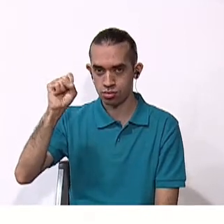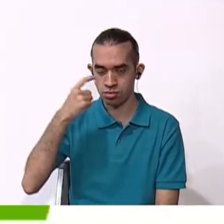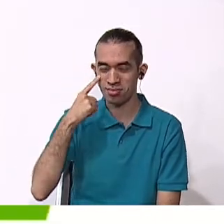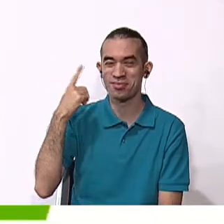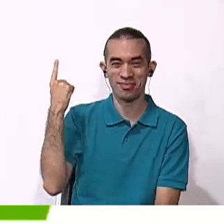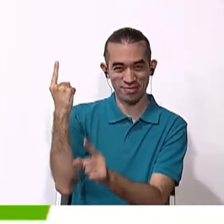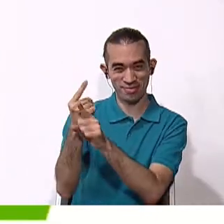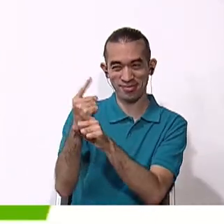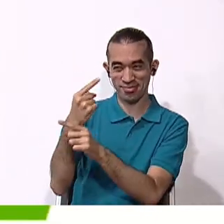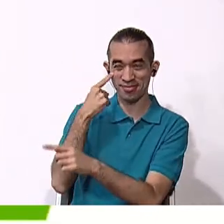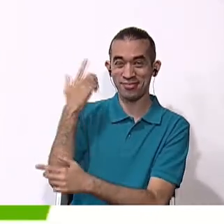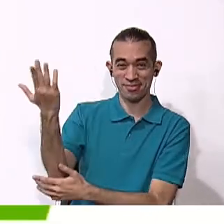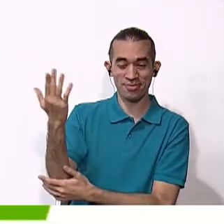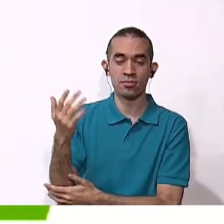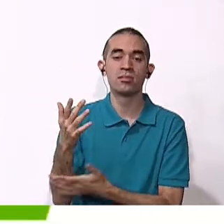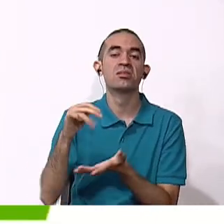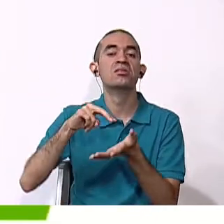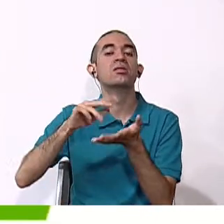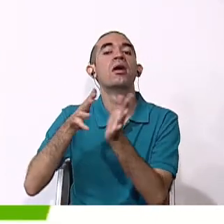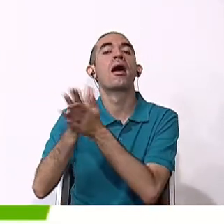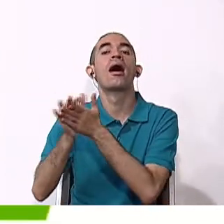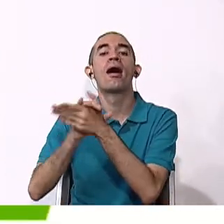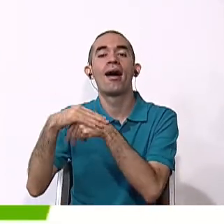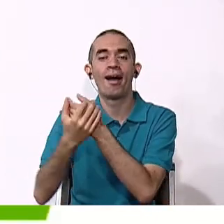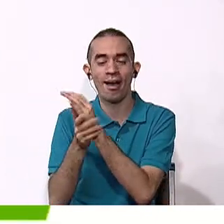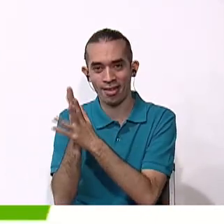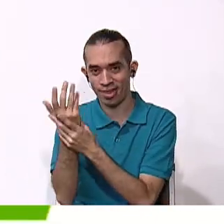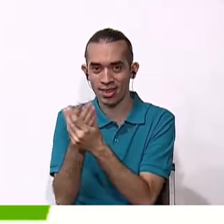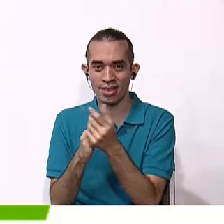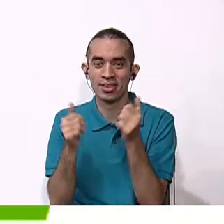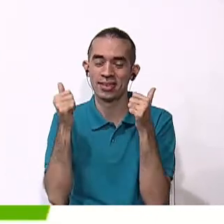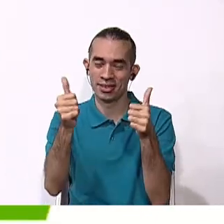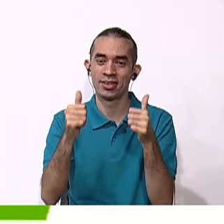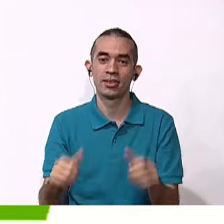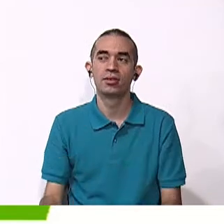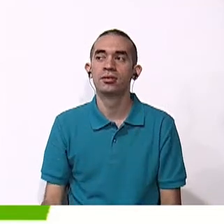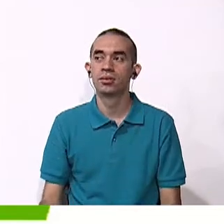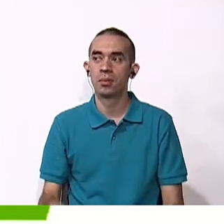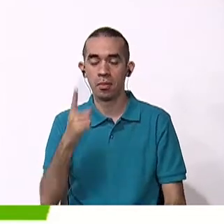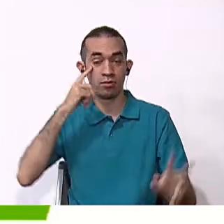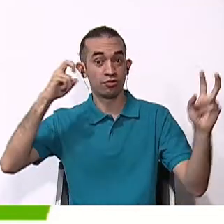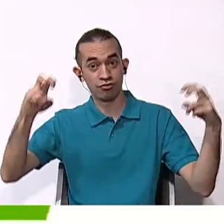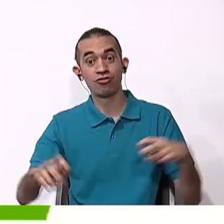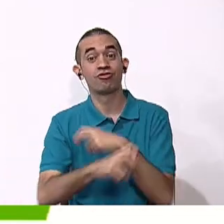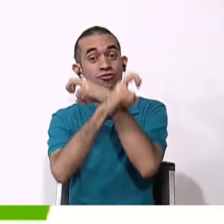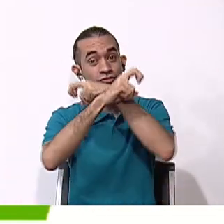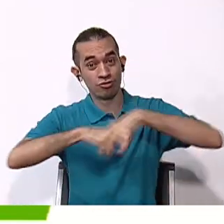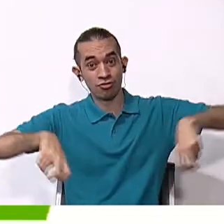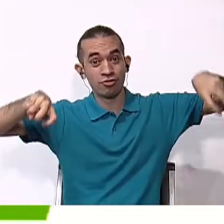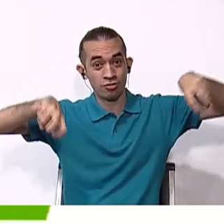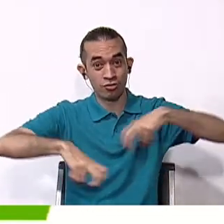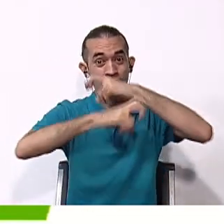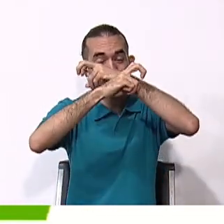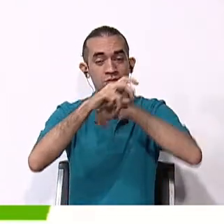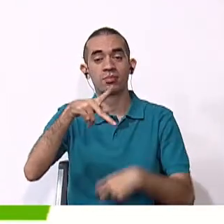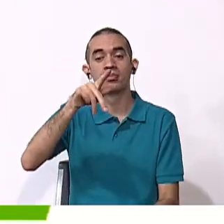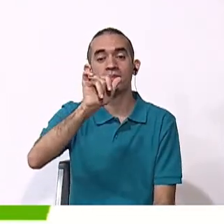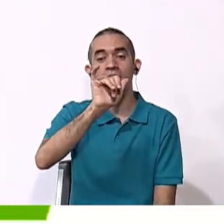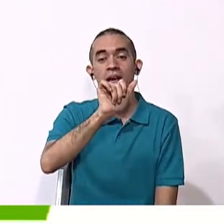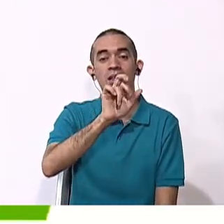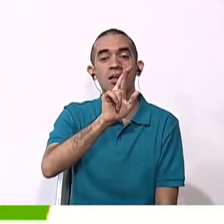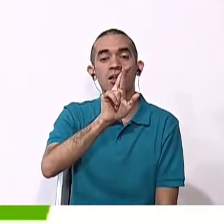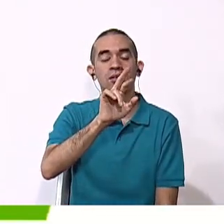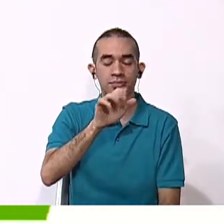The restrooms to wash your hands. The playground. Uh-huh, very good. This is